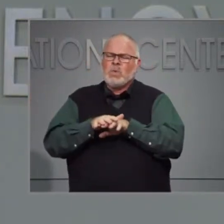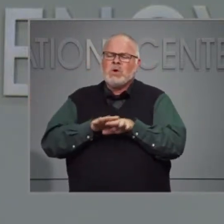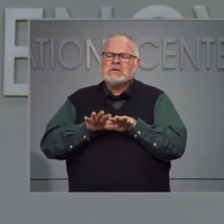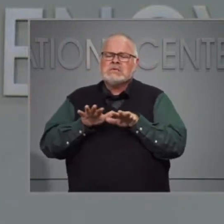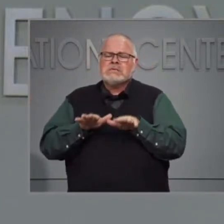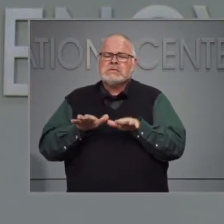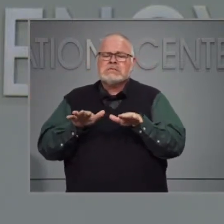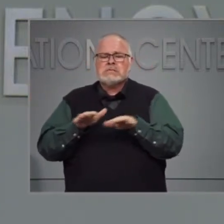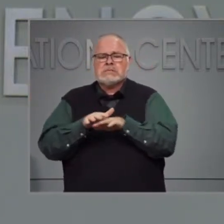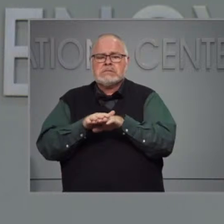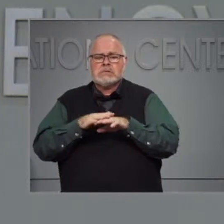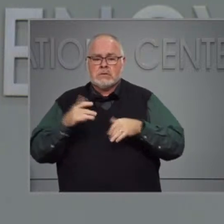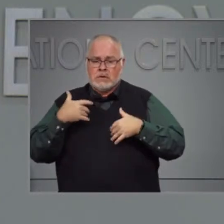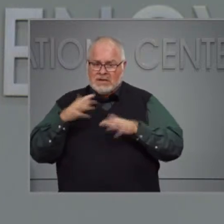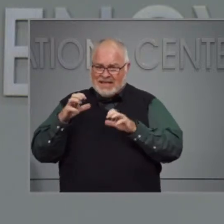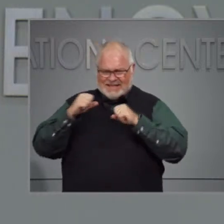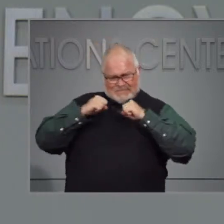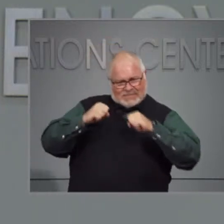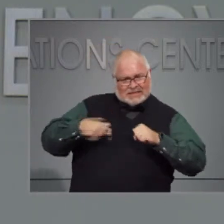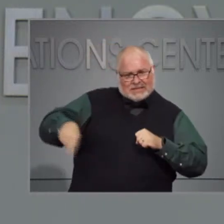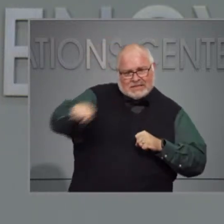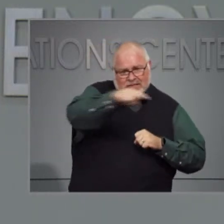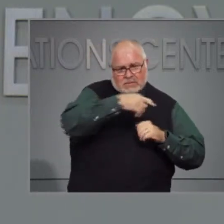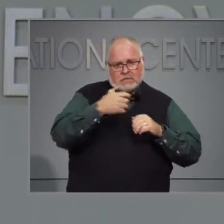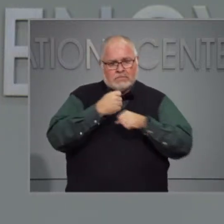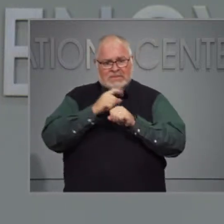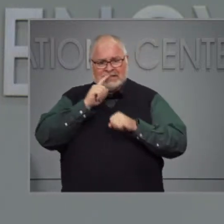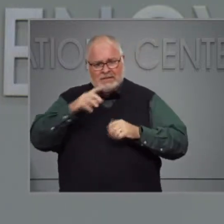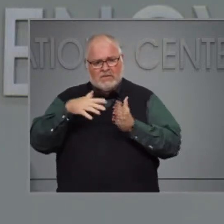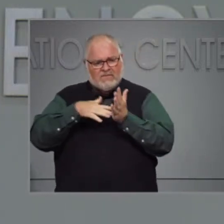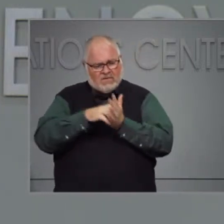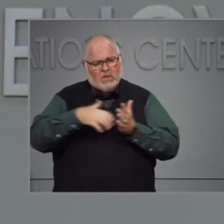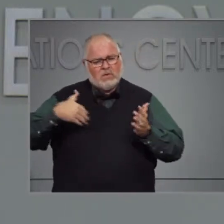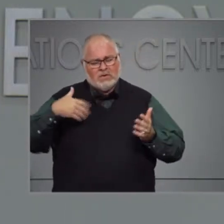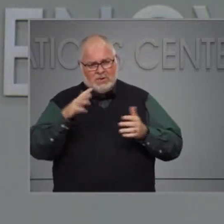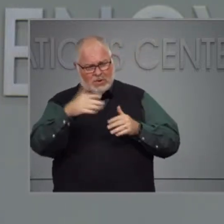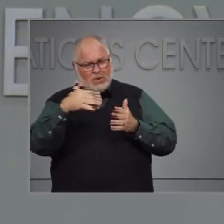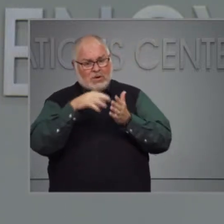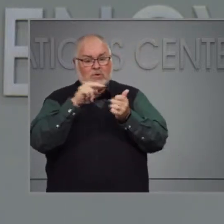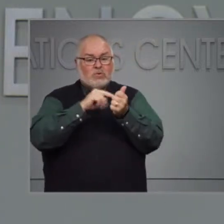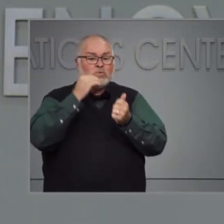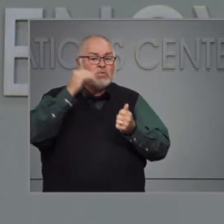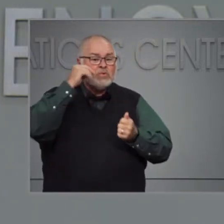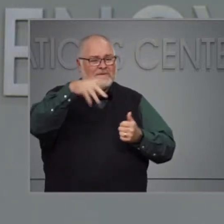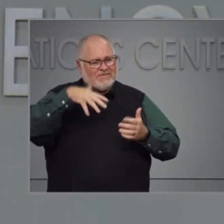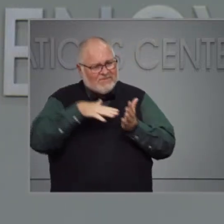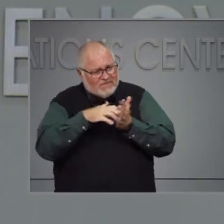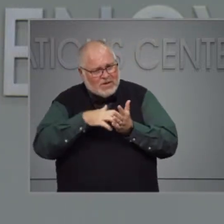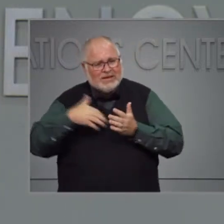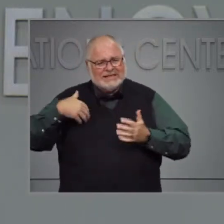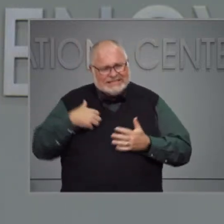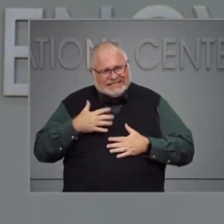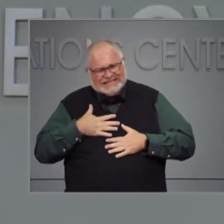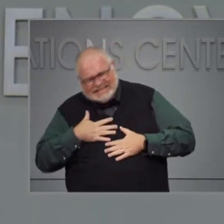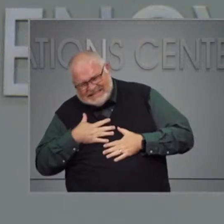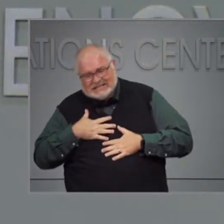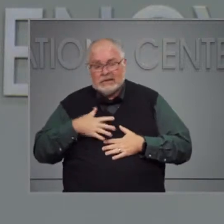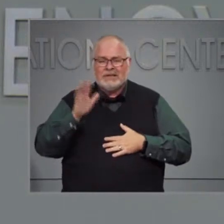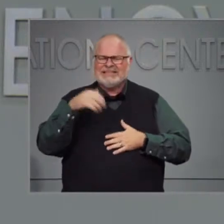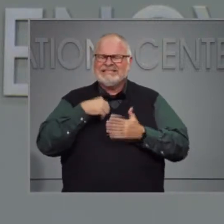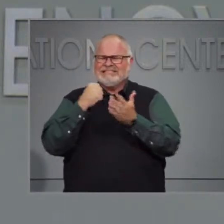is protecting those who are the most vulnerable who live in our nursing homes. Okay, with that, I apologize for the technical difficulties